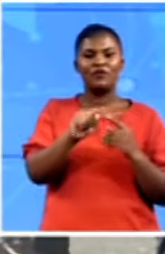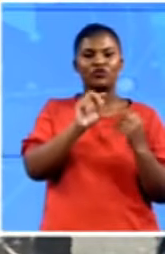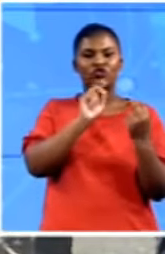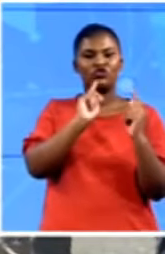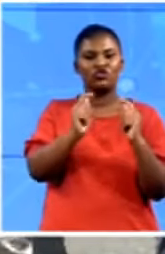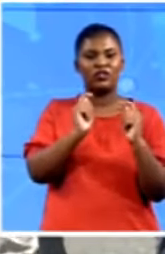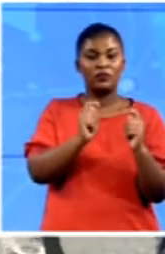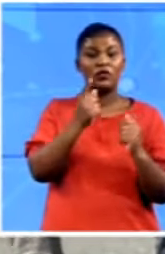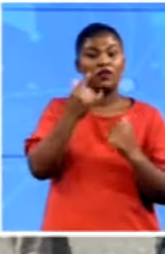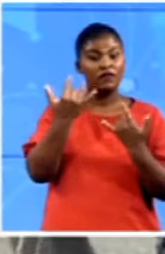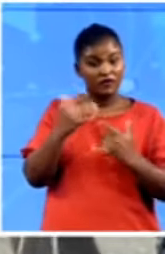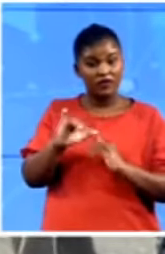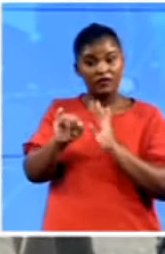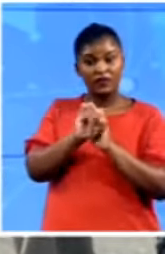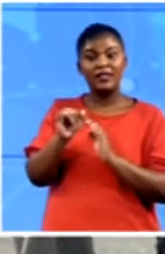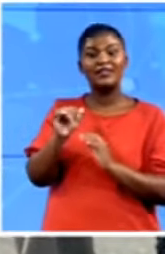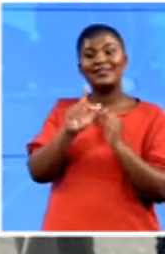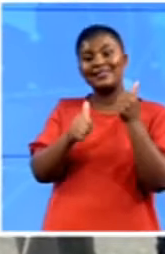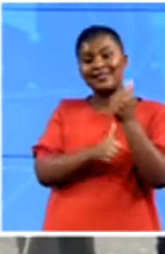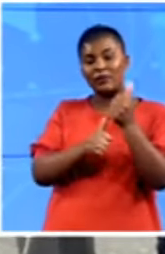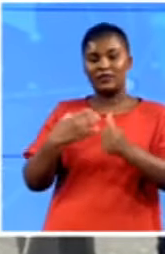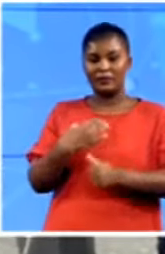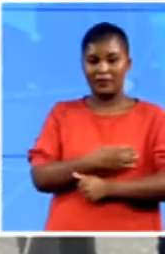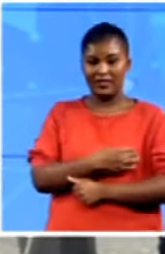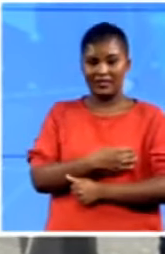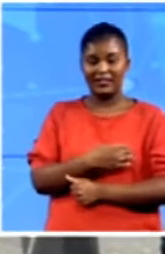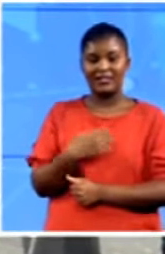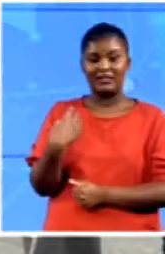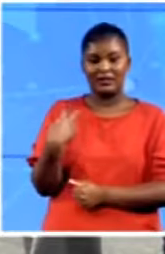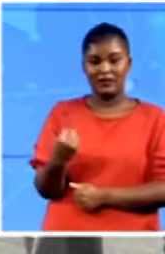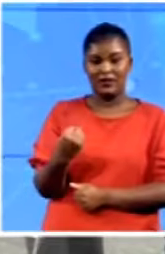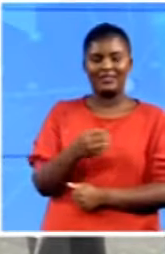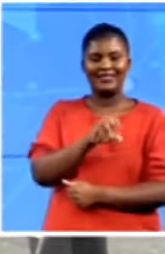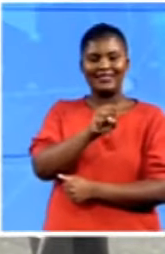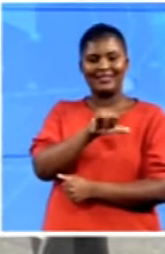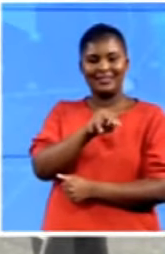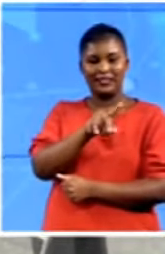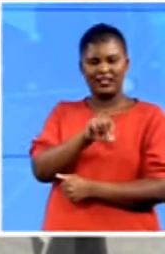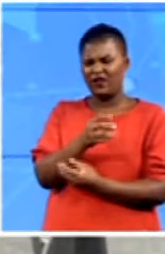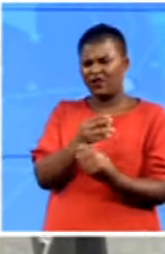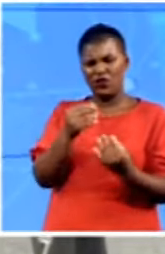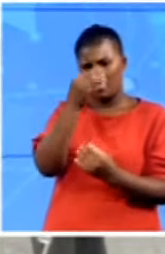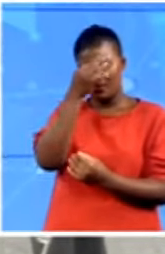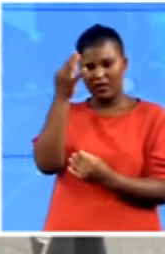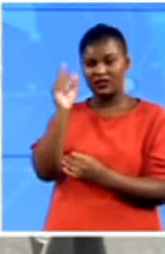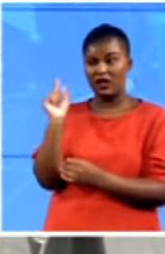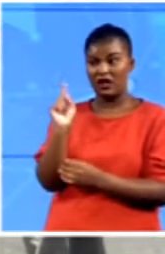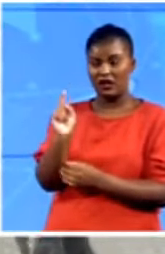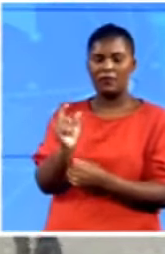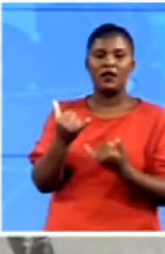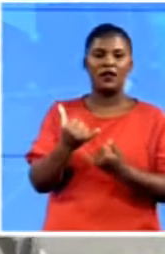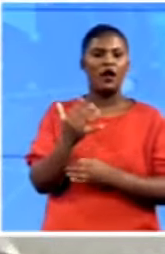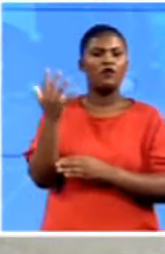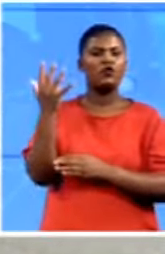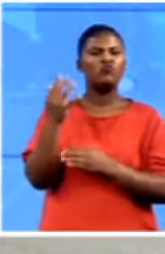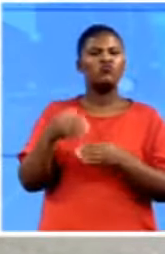of Transport, Sindi Chikunga, expected here in the next few moments, where they will be conducting a roadblock. But this particular roadblock,